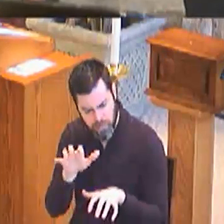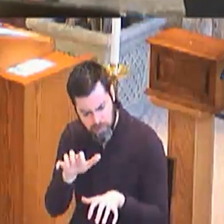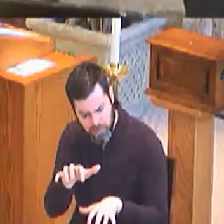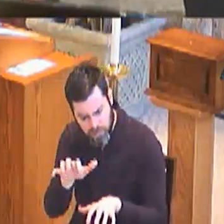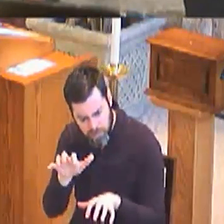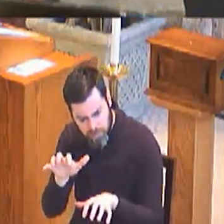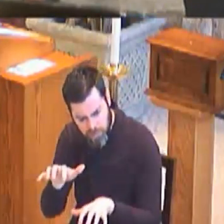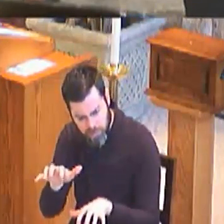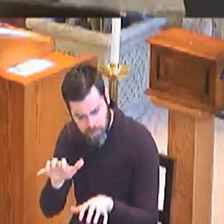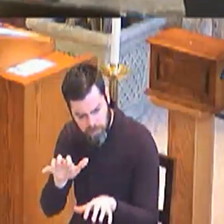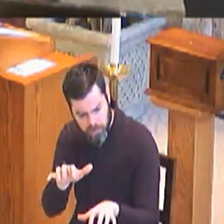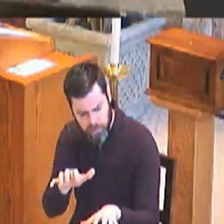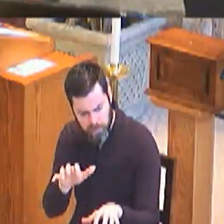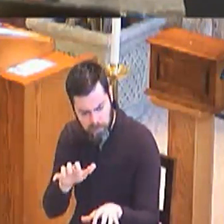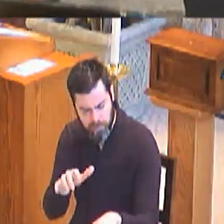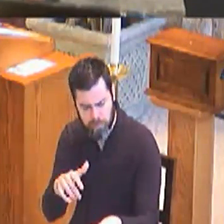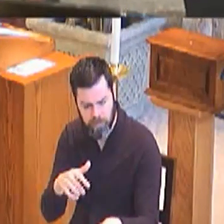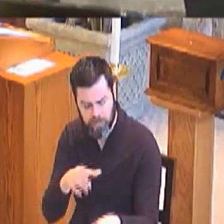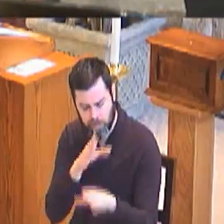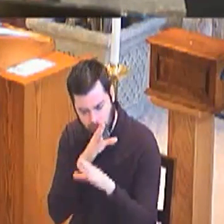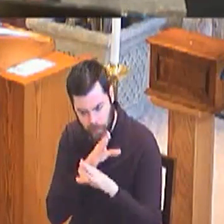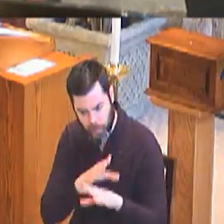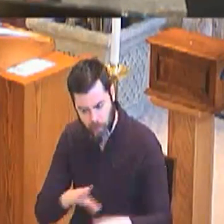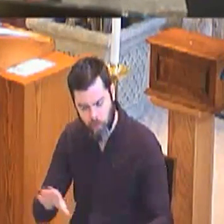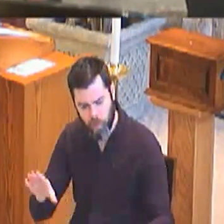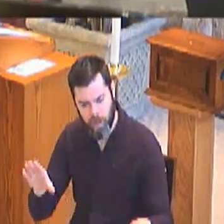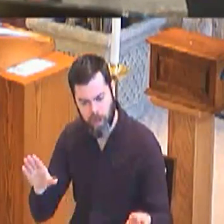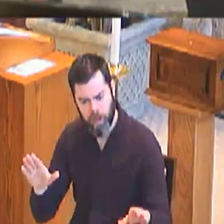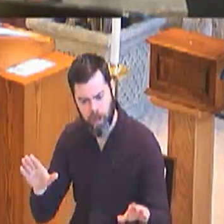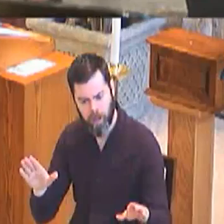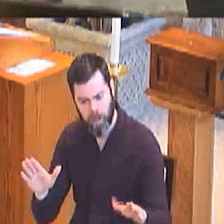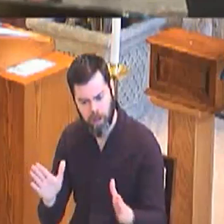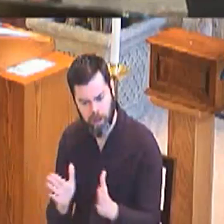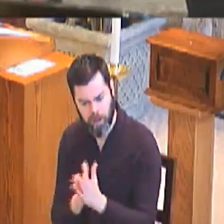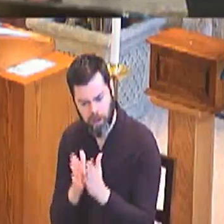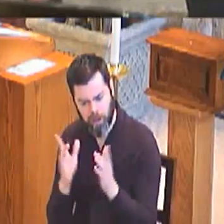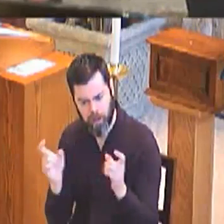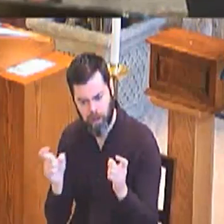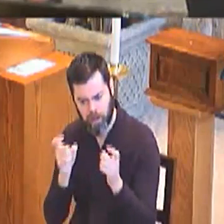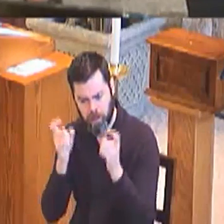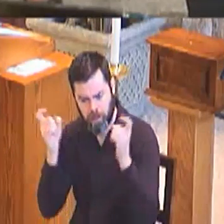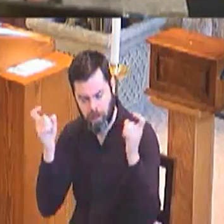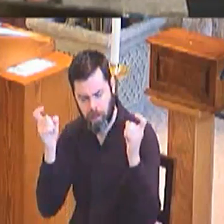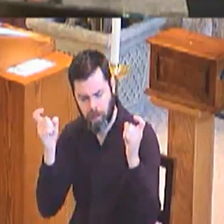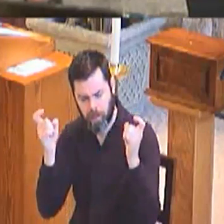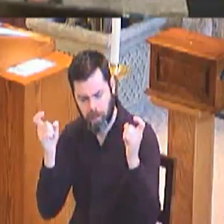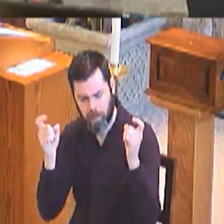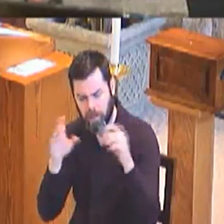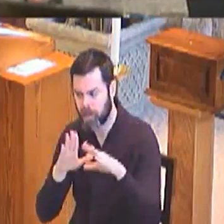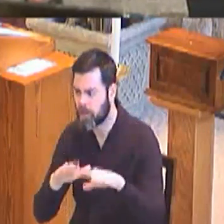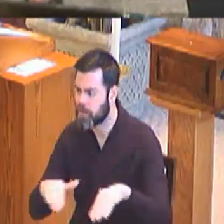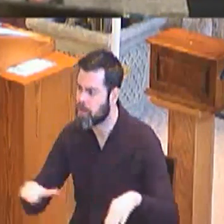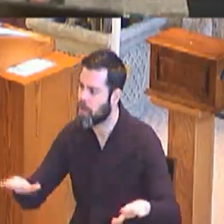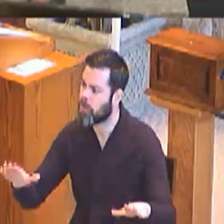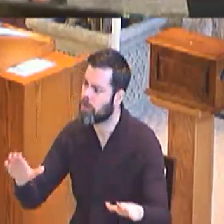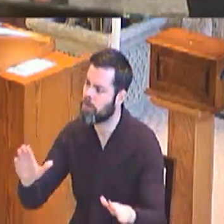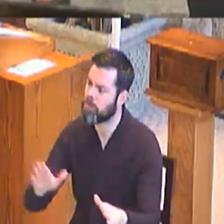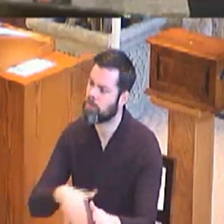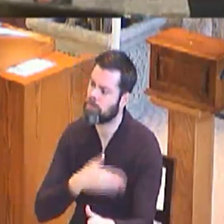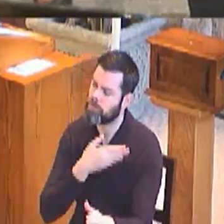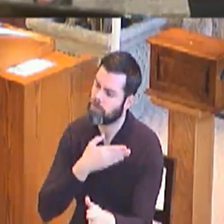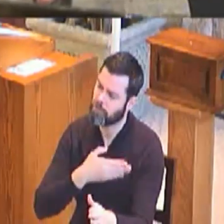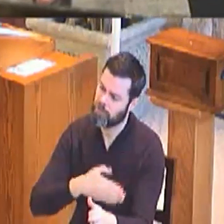the glad hosannas the little children sang.